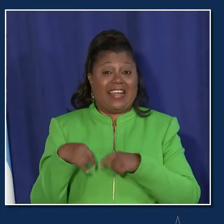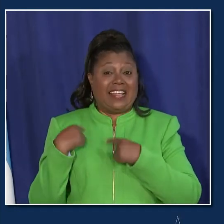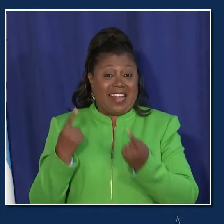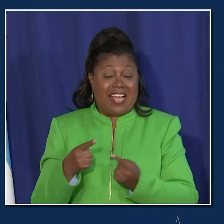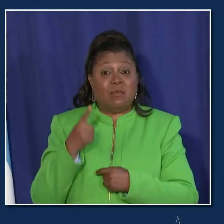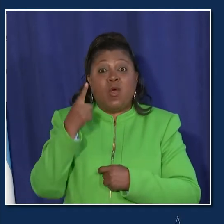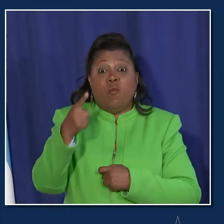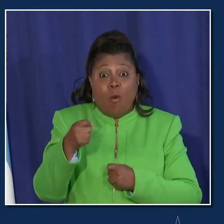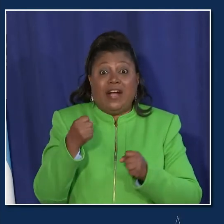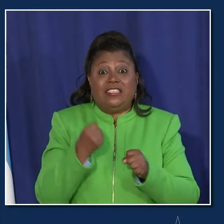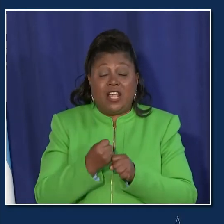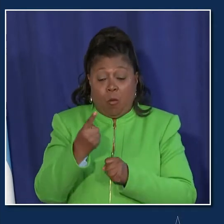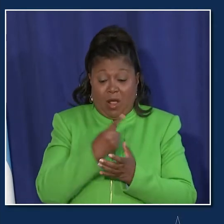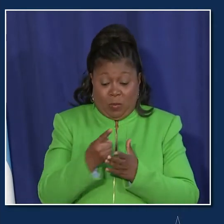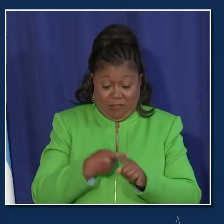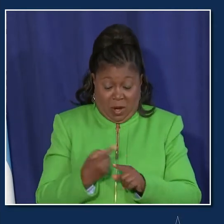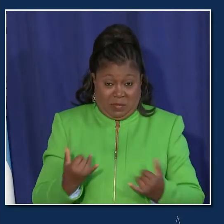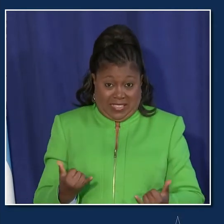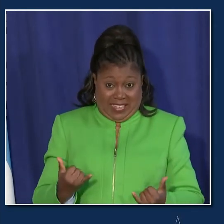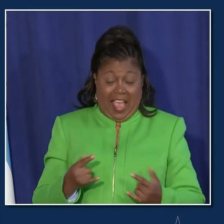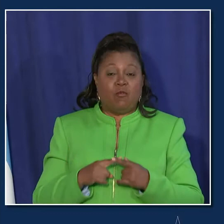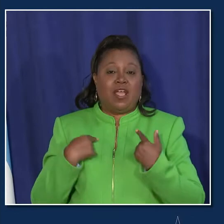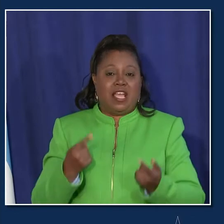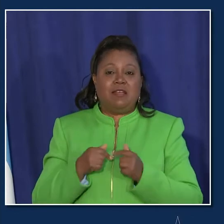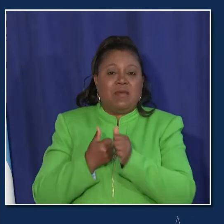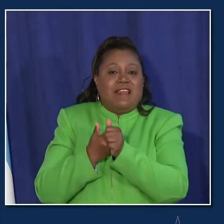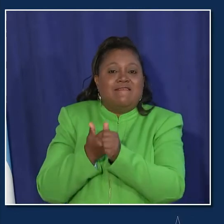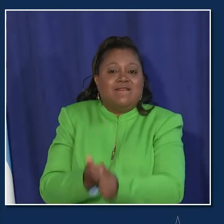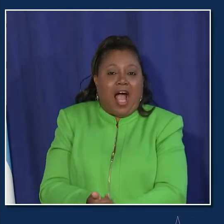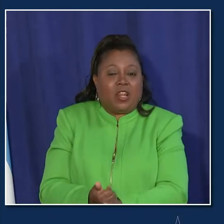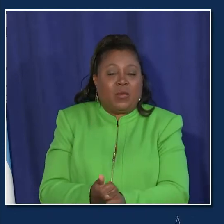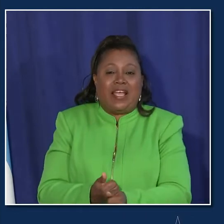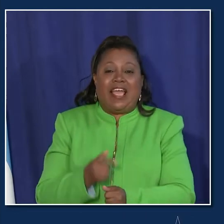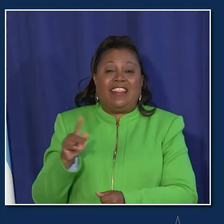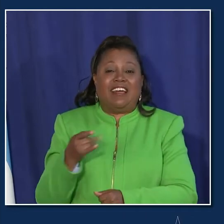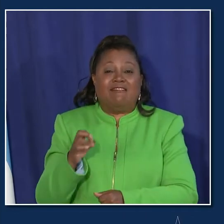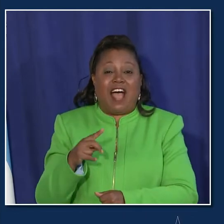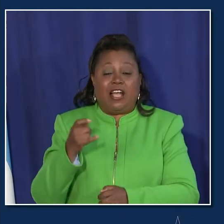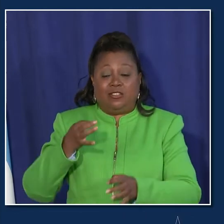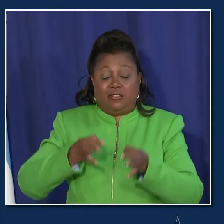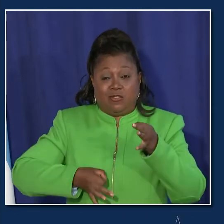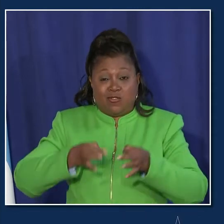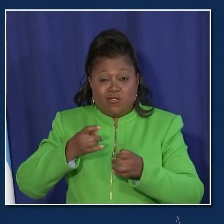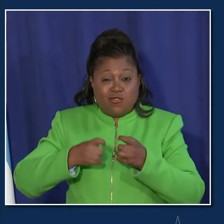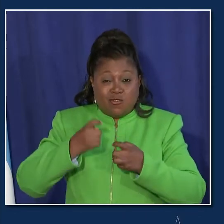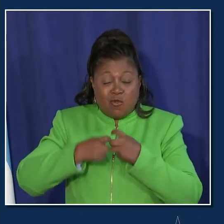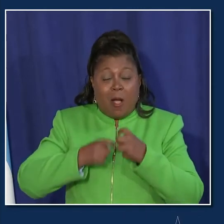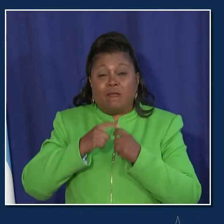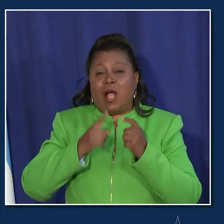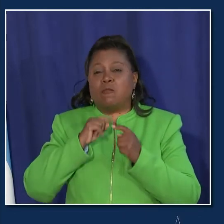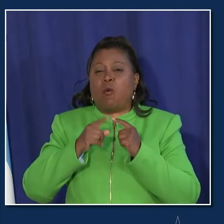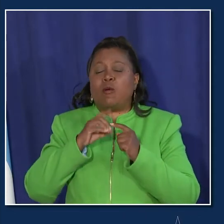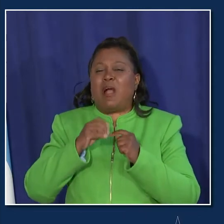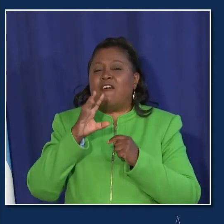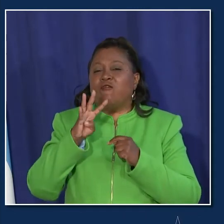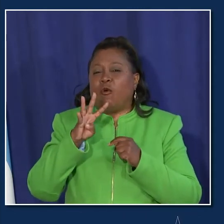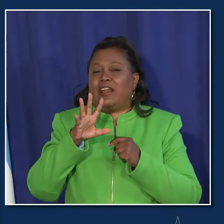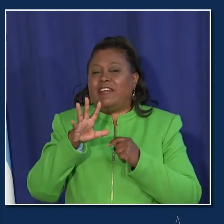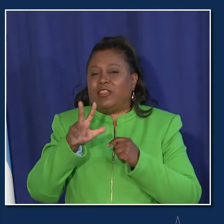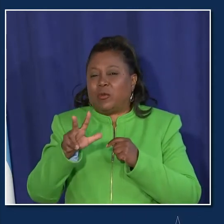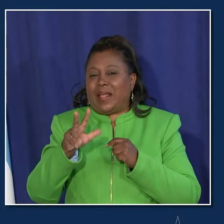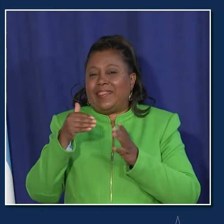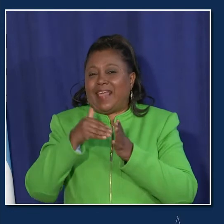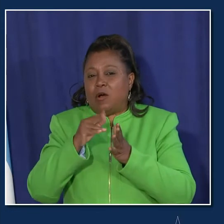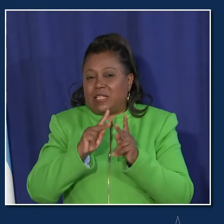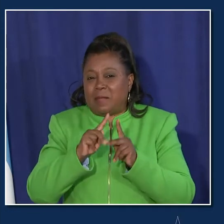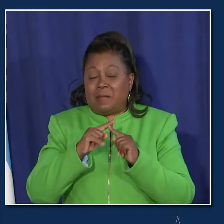been a year, a week from today, that we have been following, in the Pfizer trial, more than 43,000 people very, very, very carefully,